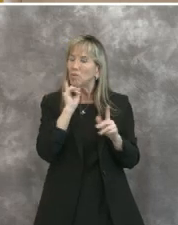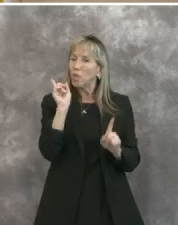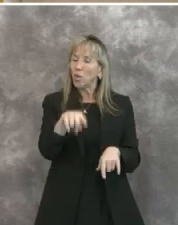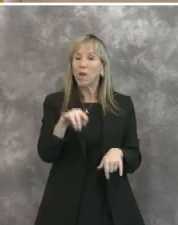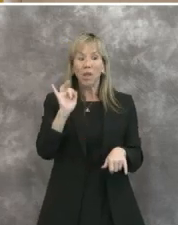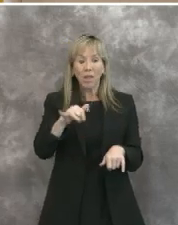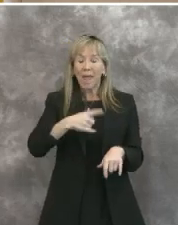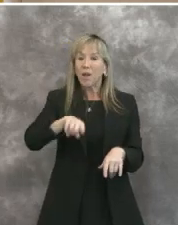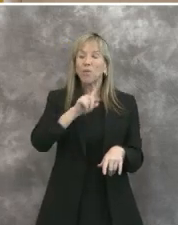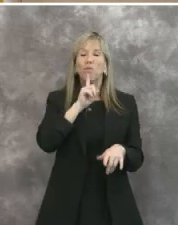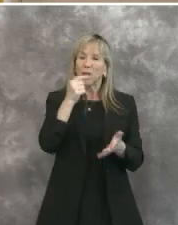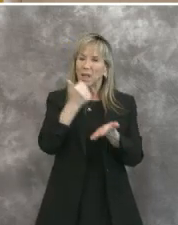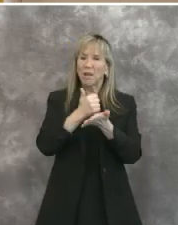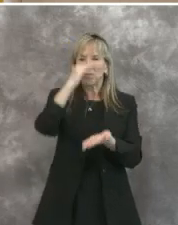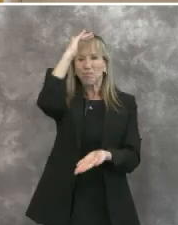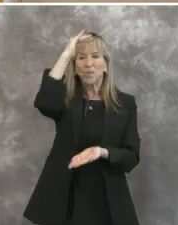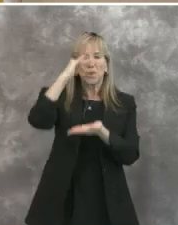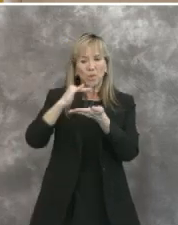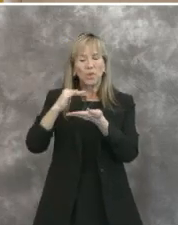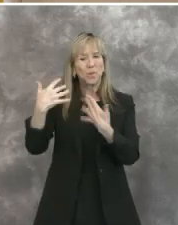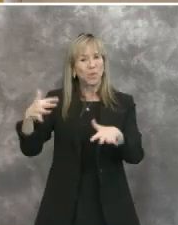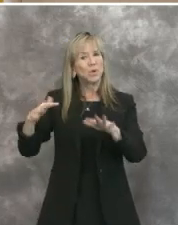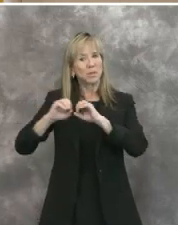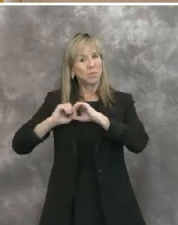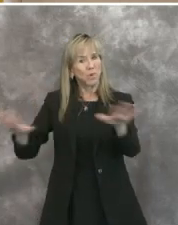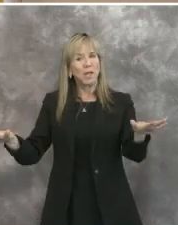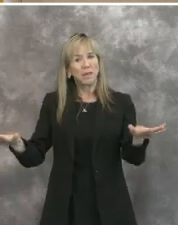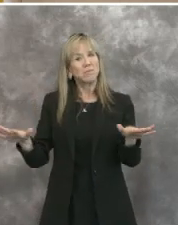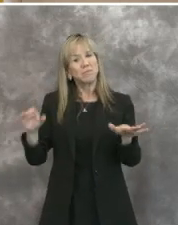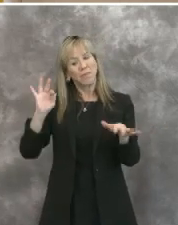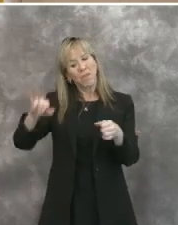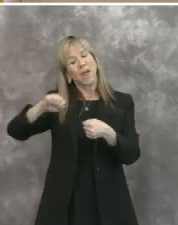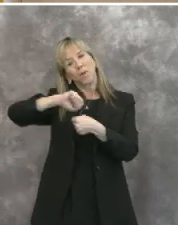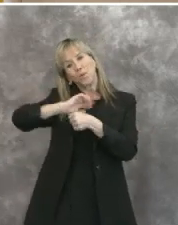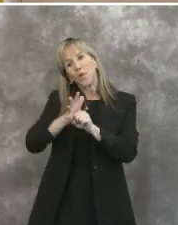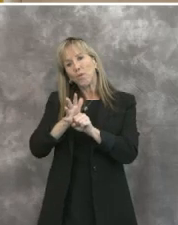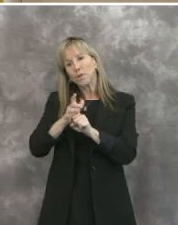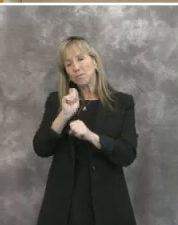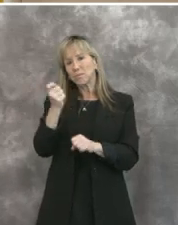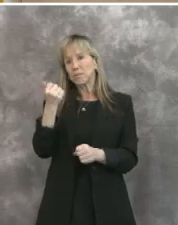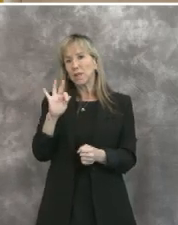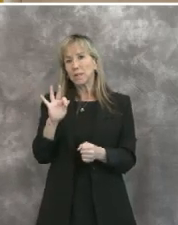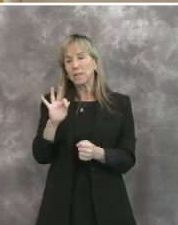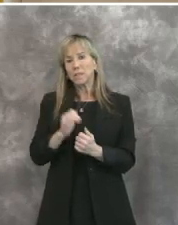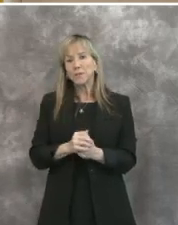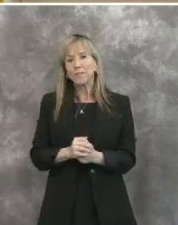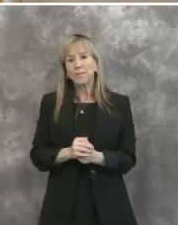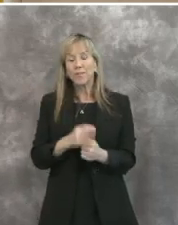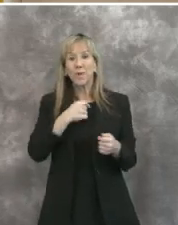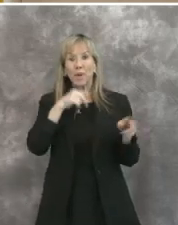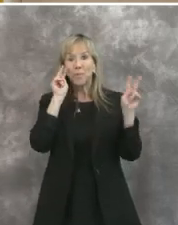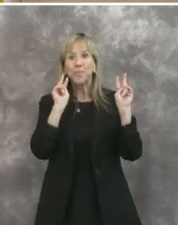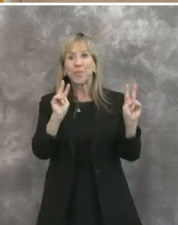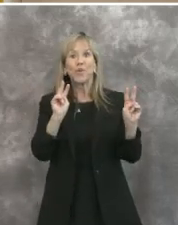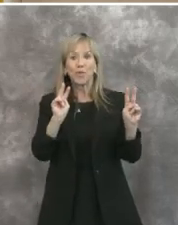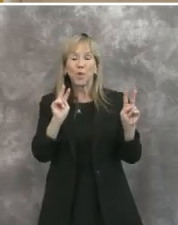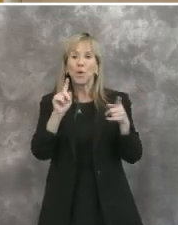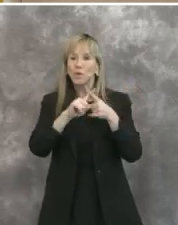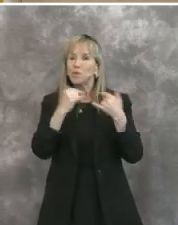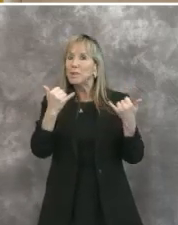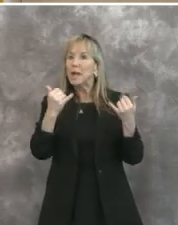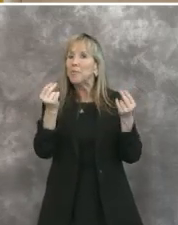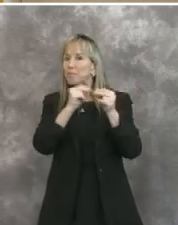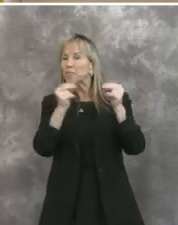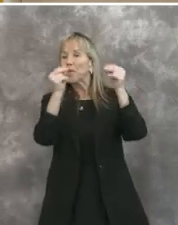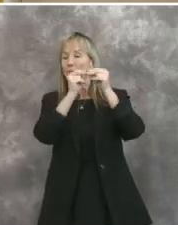helped to decrease the spread of COVID-19, and we are look forward to additional